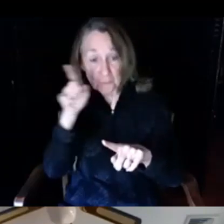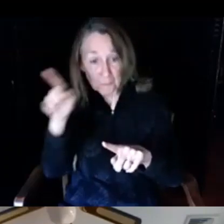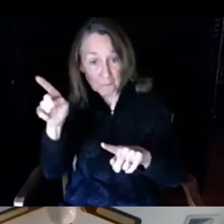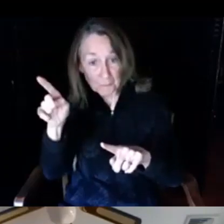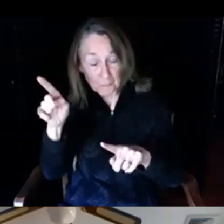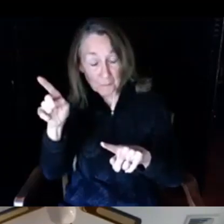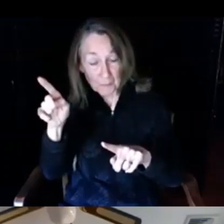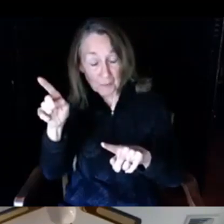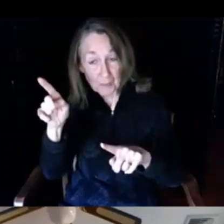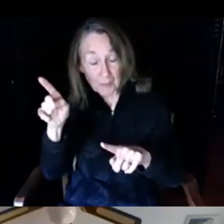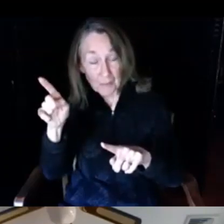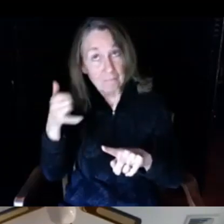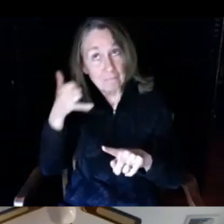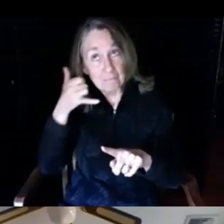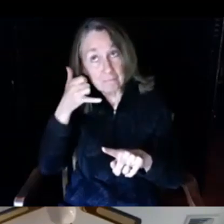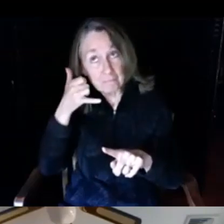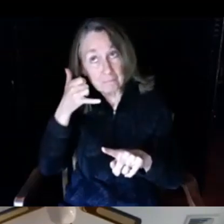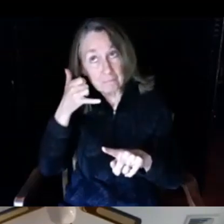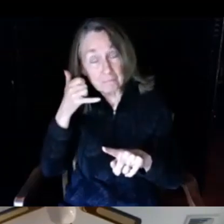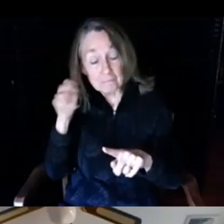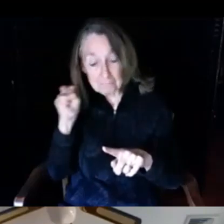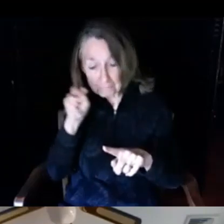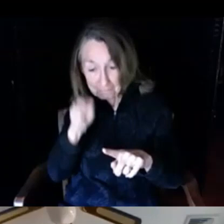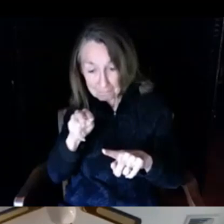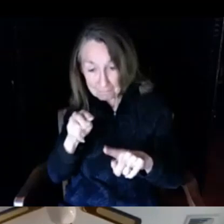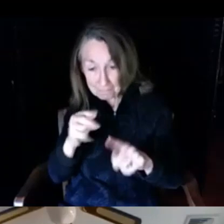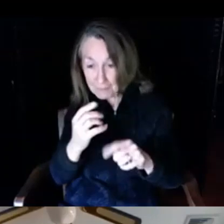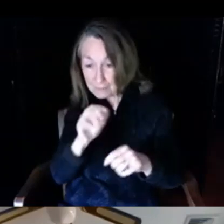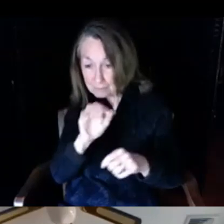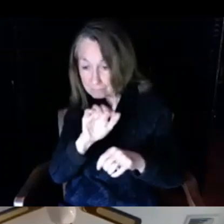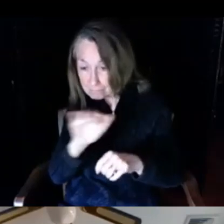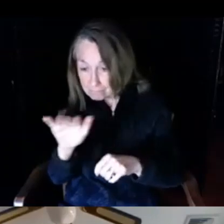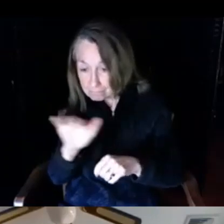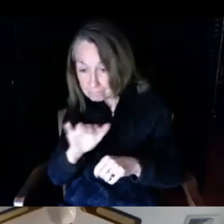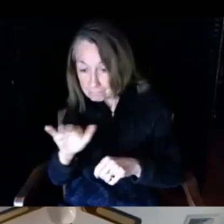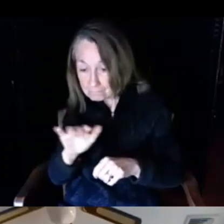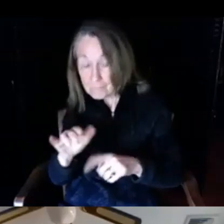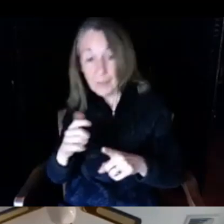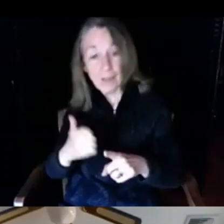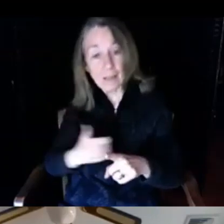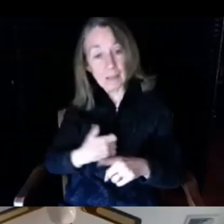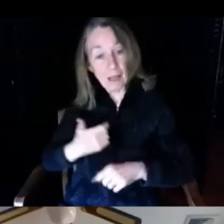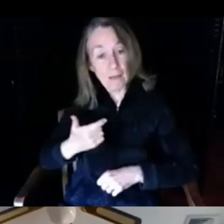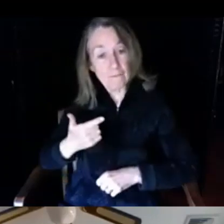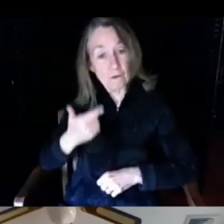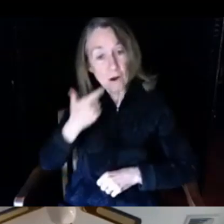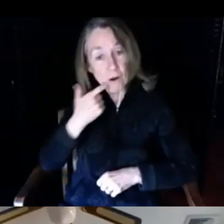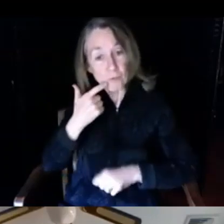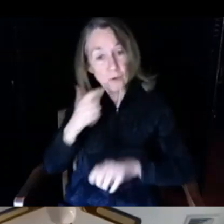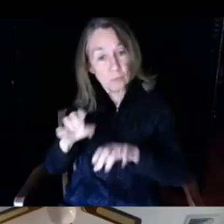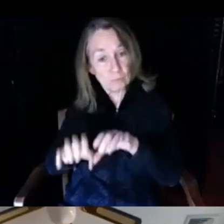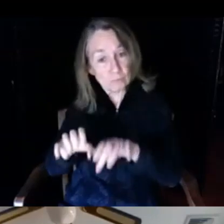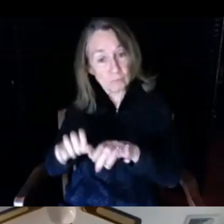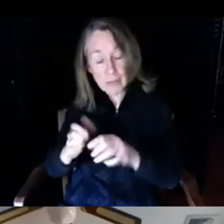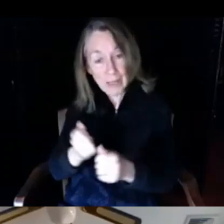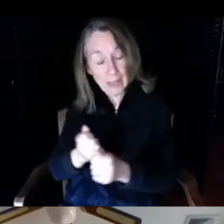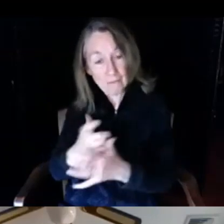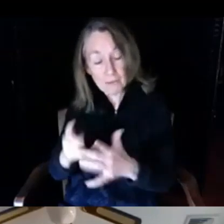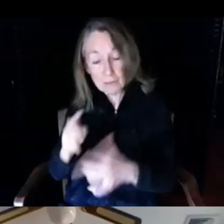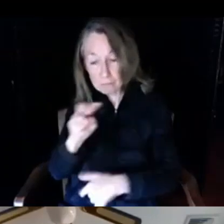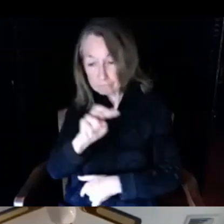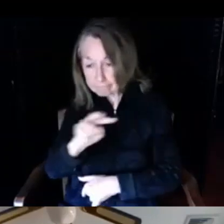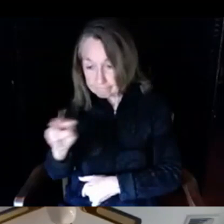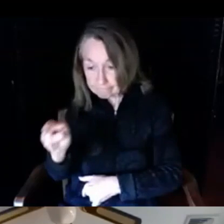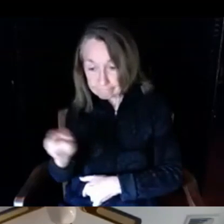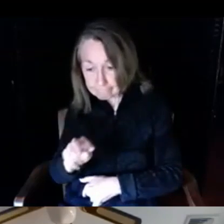is transcribed by a live operator for them to read. There is no charge for that service or for the device.